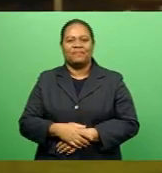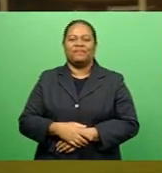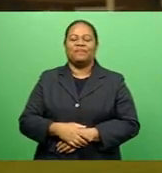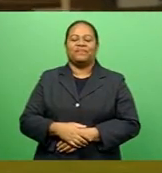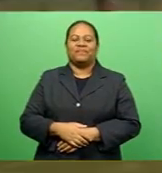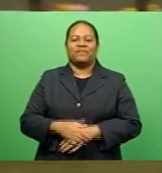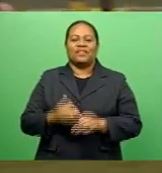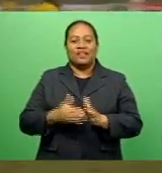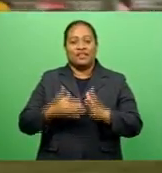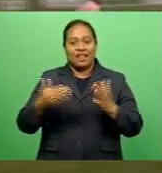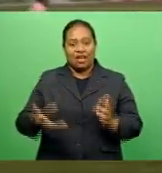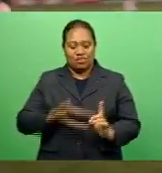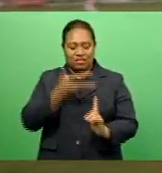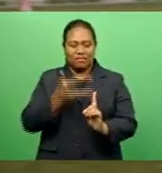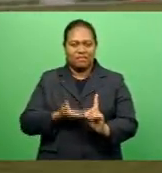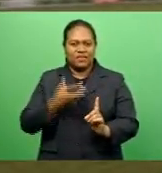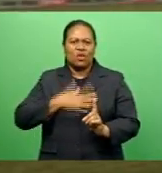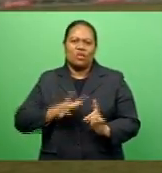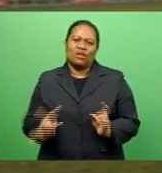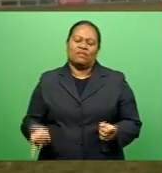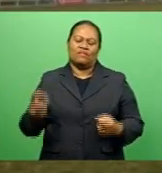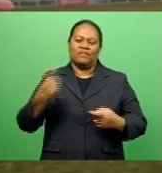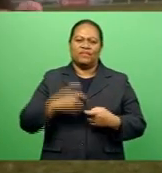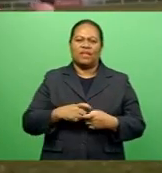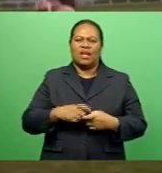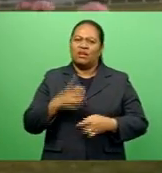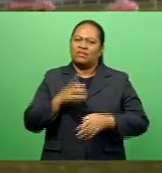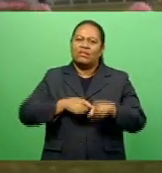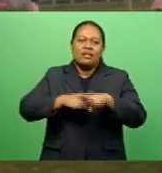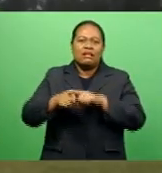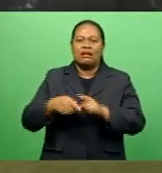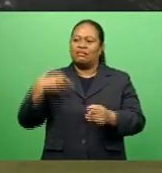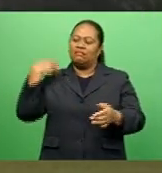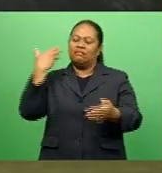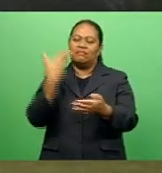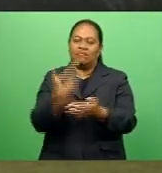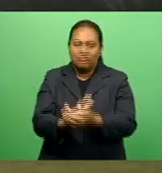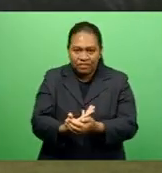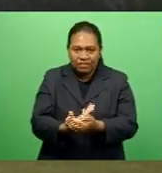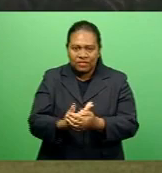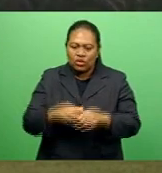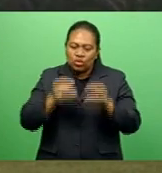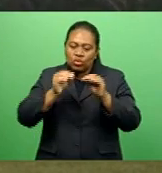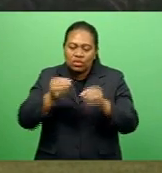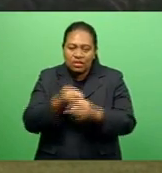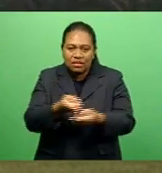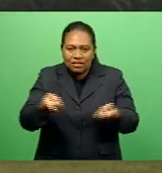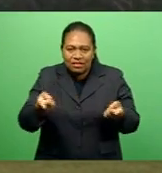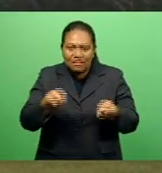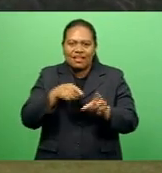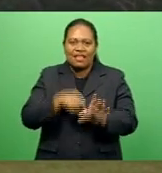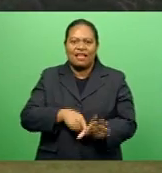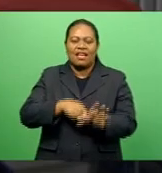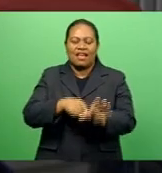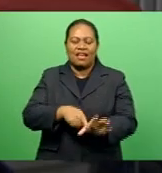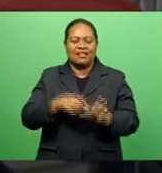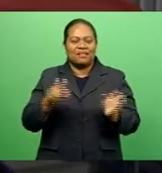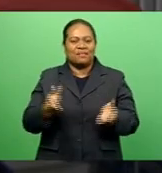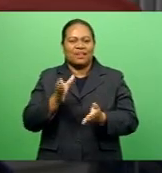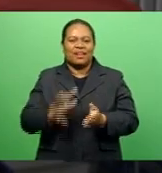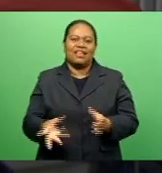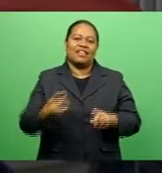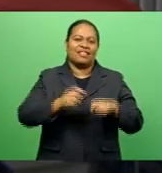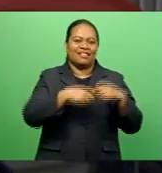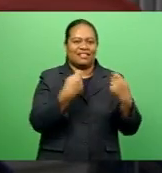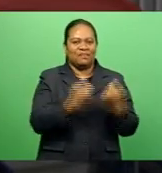Now Vakatalisau wants to impart what he has learned over the years to the younger players in the squad. It's nothing more, I'll just offer